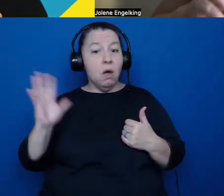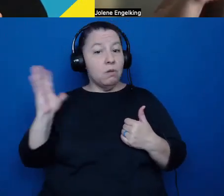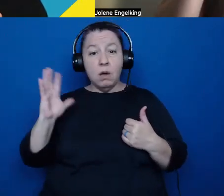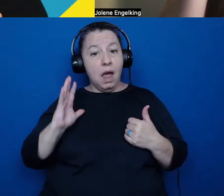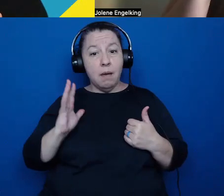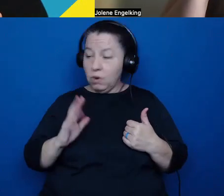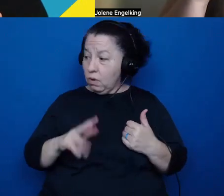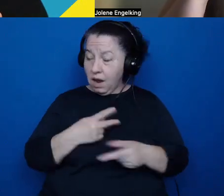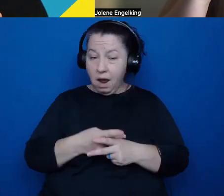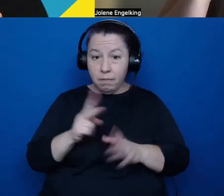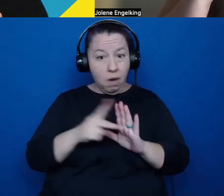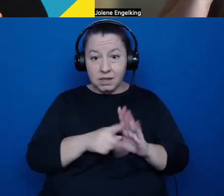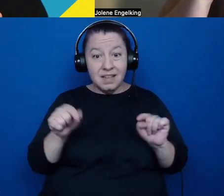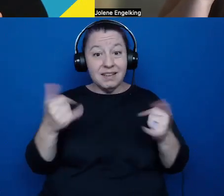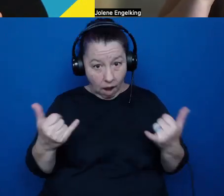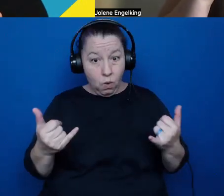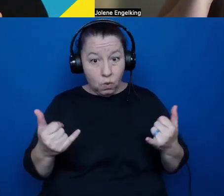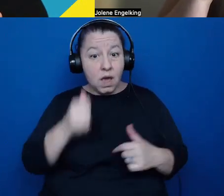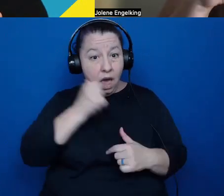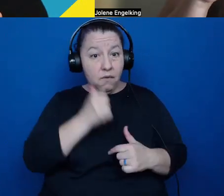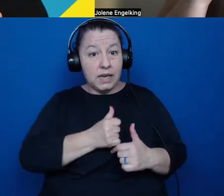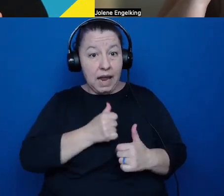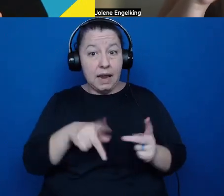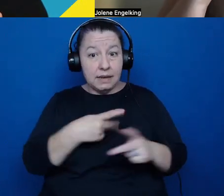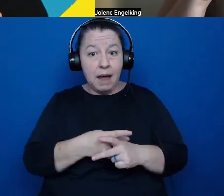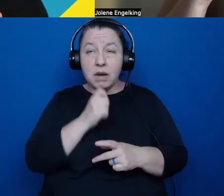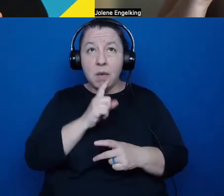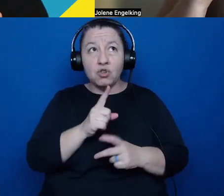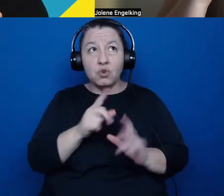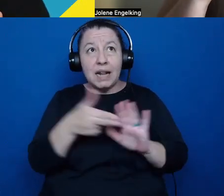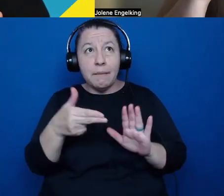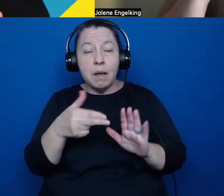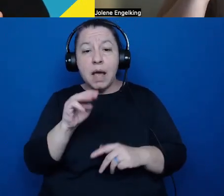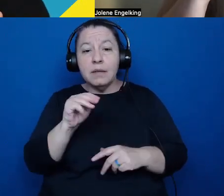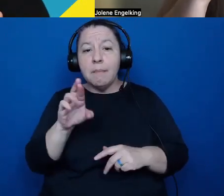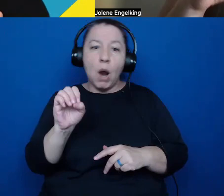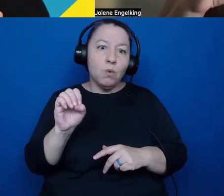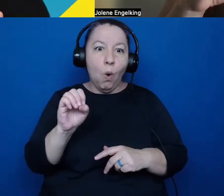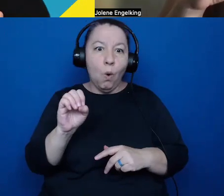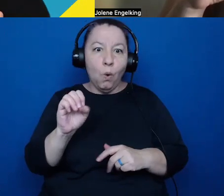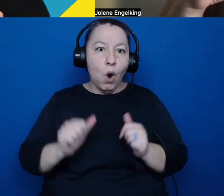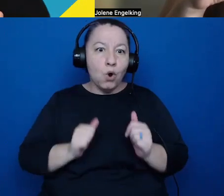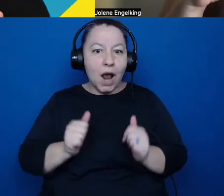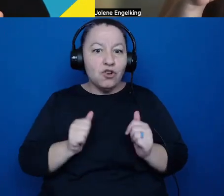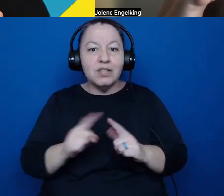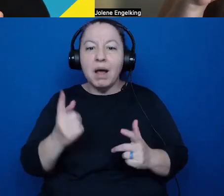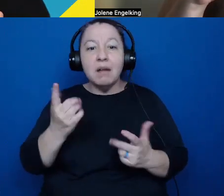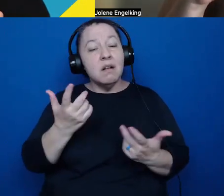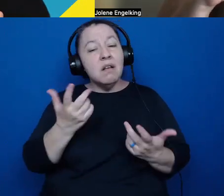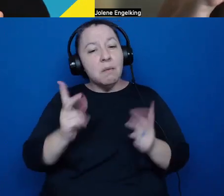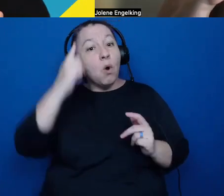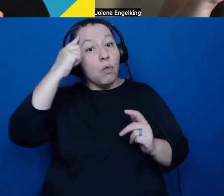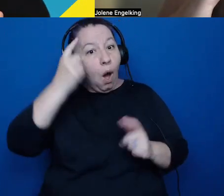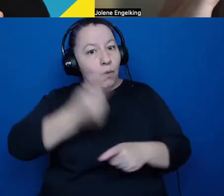know, these are like those day-to-day things that are, I don't even, you can label them as microaggressions. It's probably things that people thought were correct.